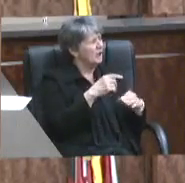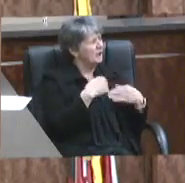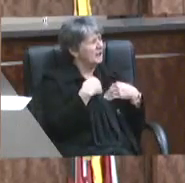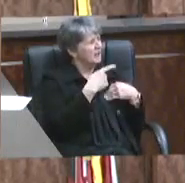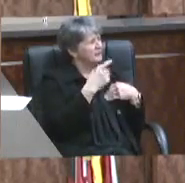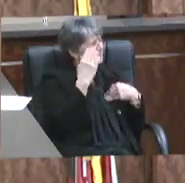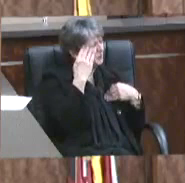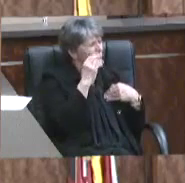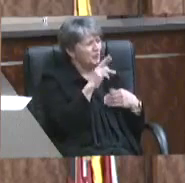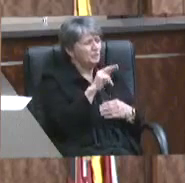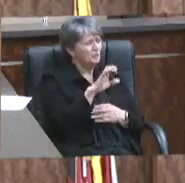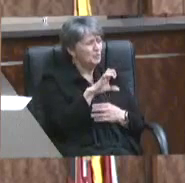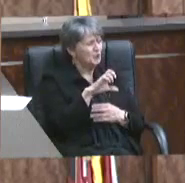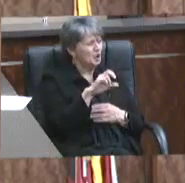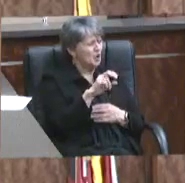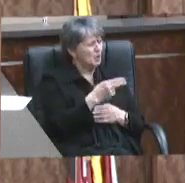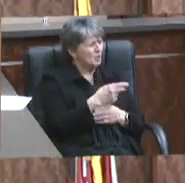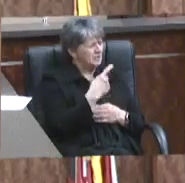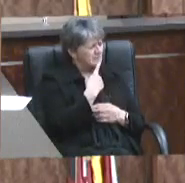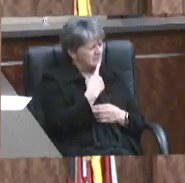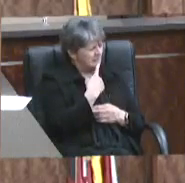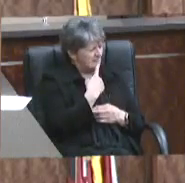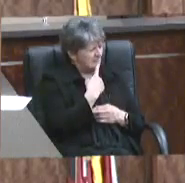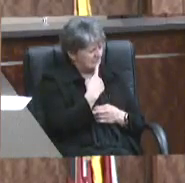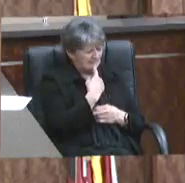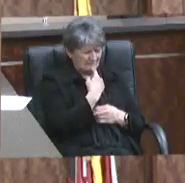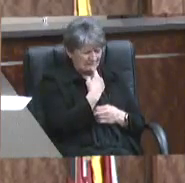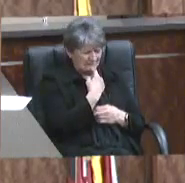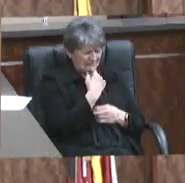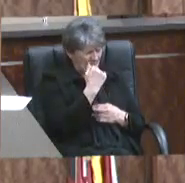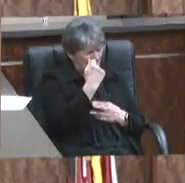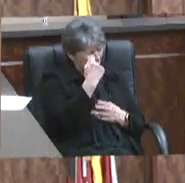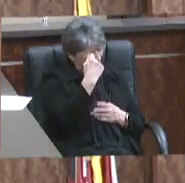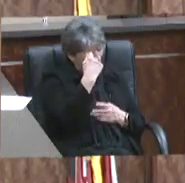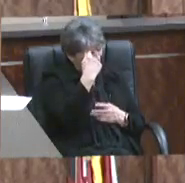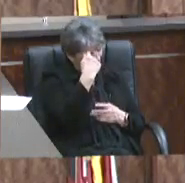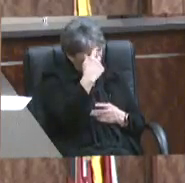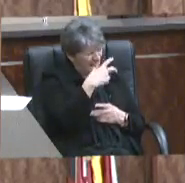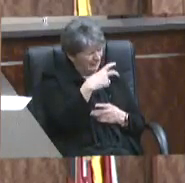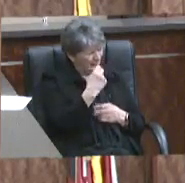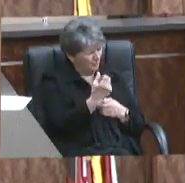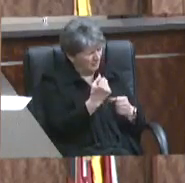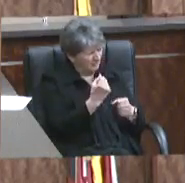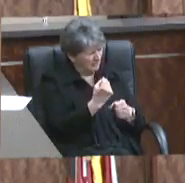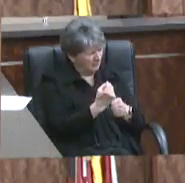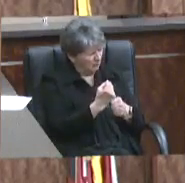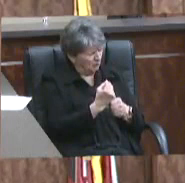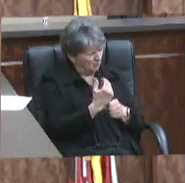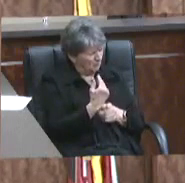And I said, I think it's 30 years when he came to the Laurel Police Department.